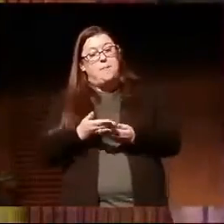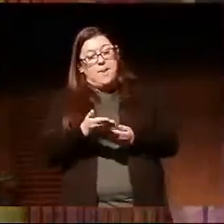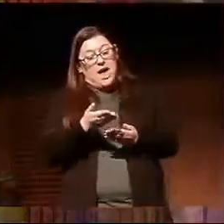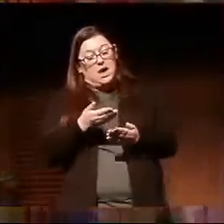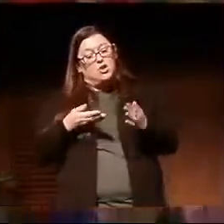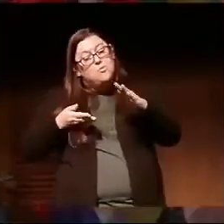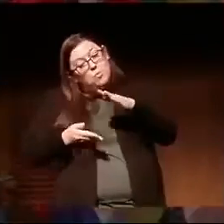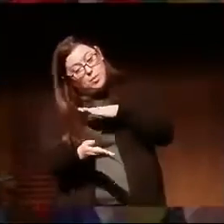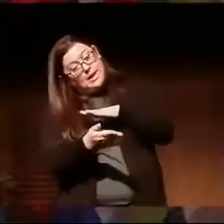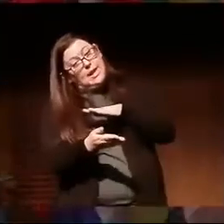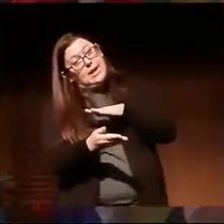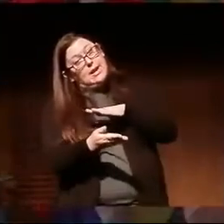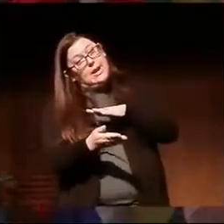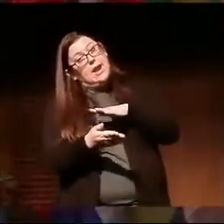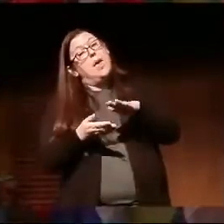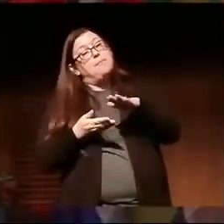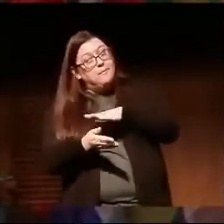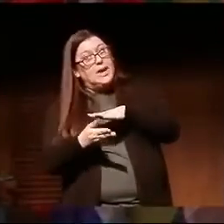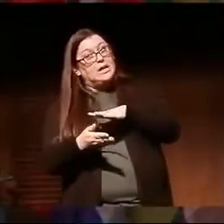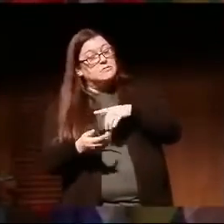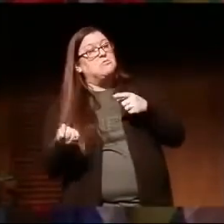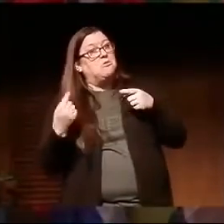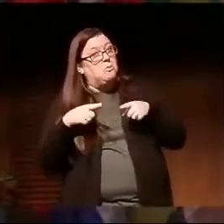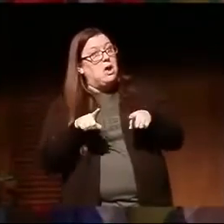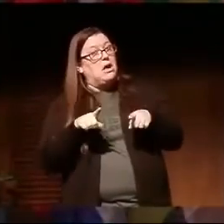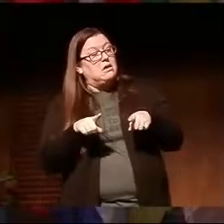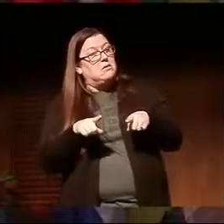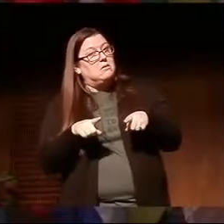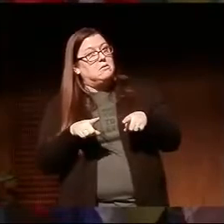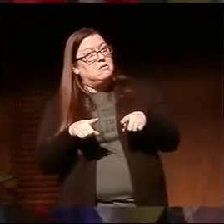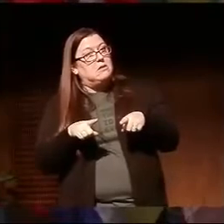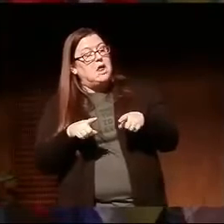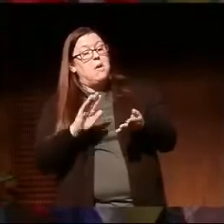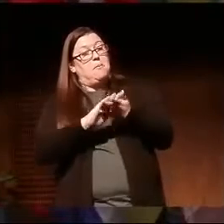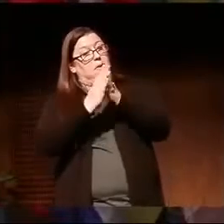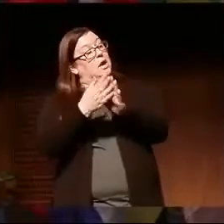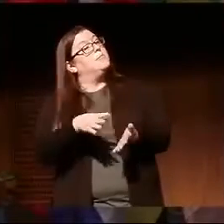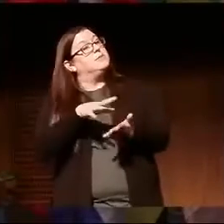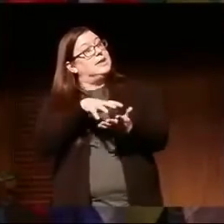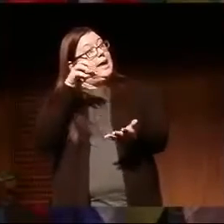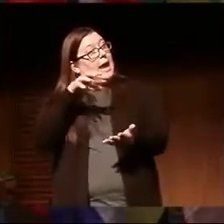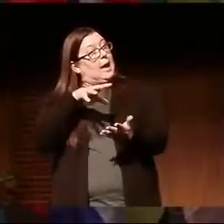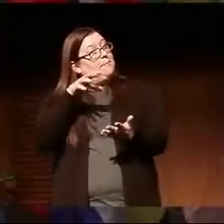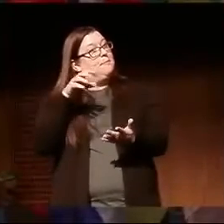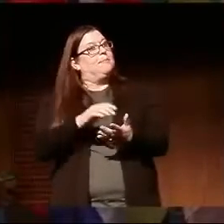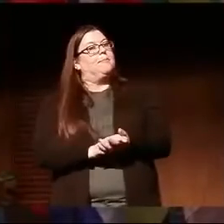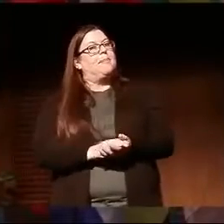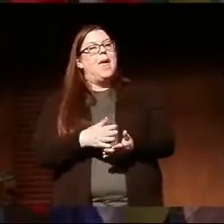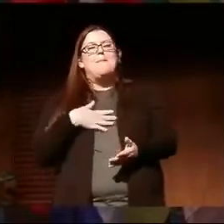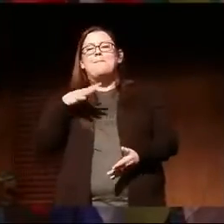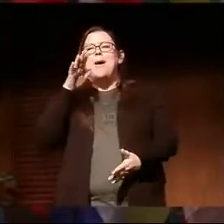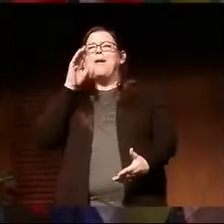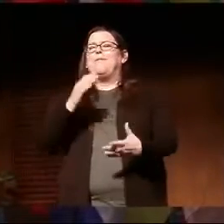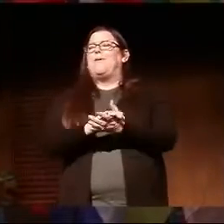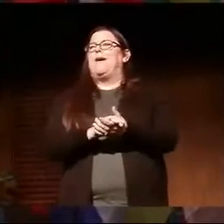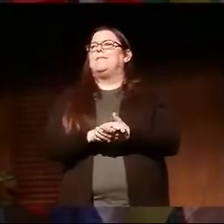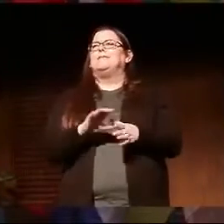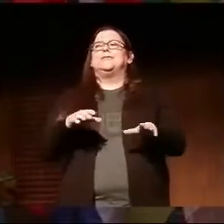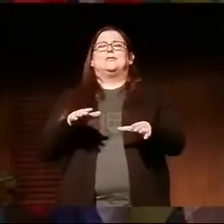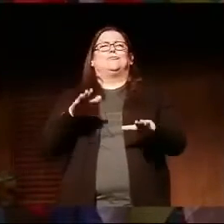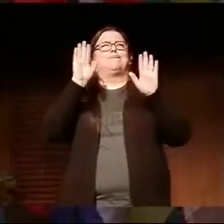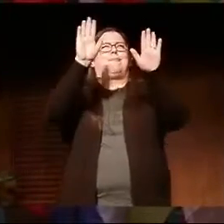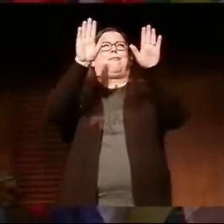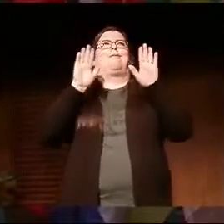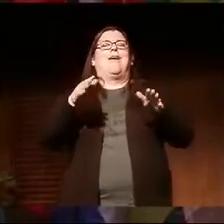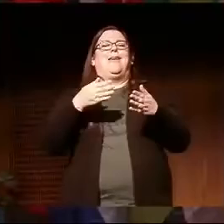high temperature, and it bakes for a while, and then out comes cake. My wife does marvelous things in taking